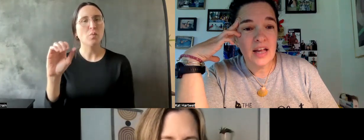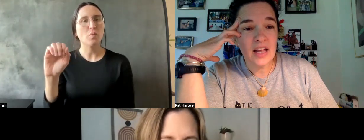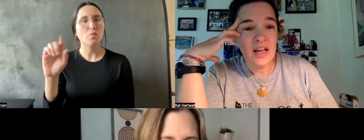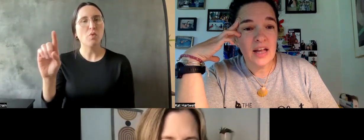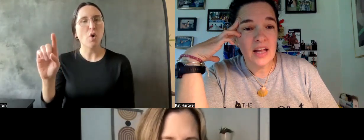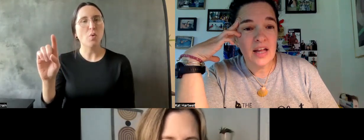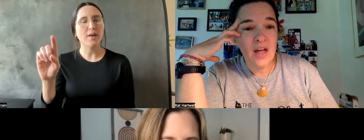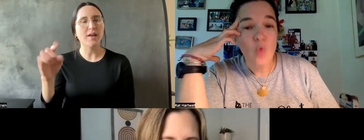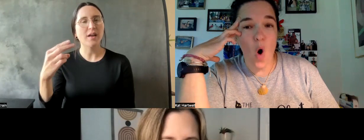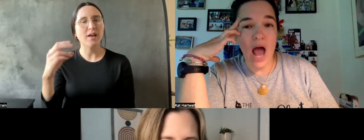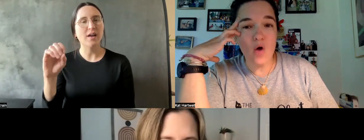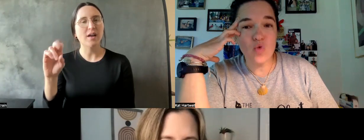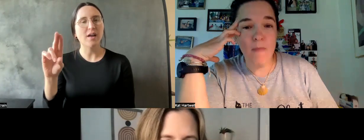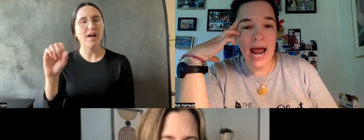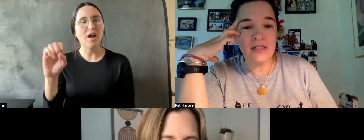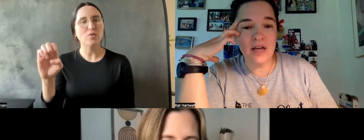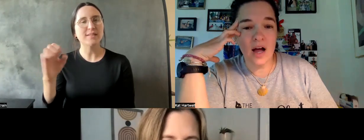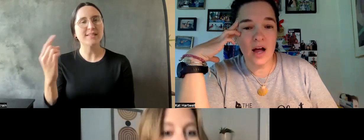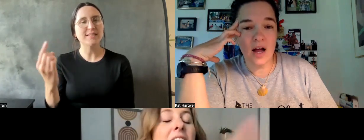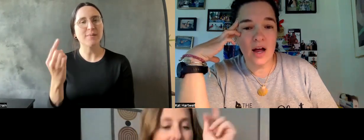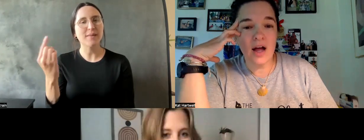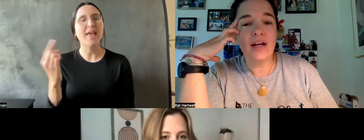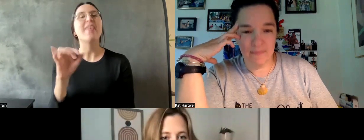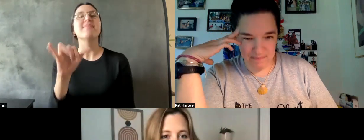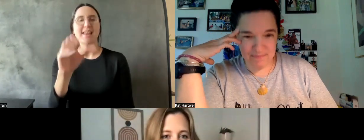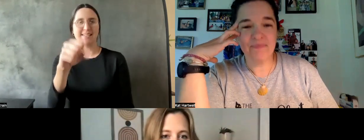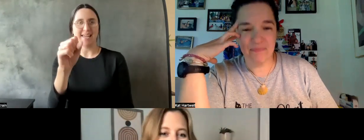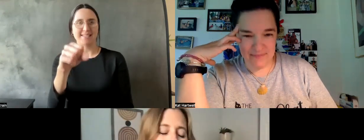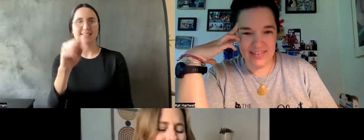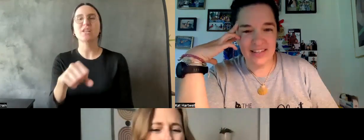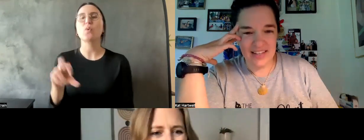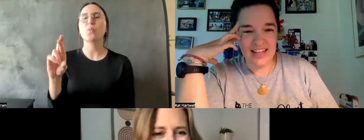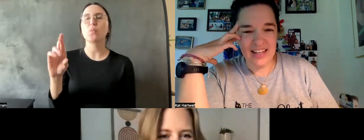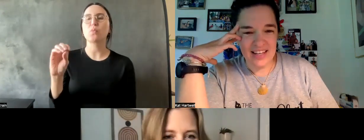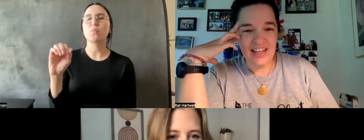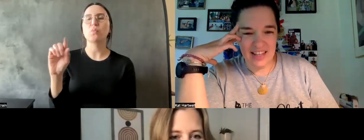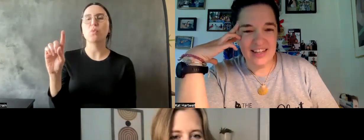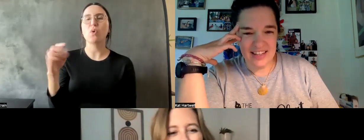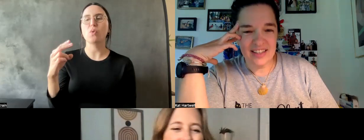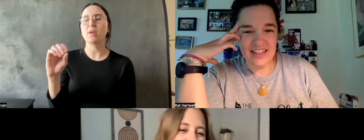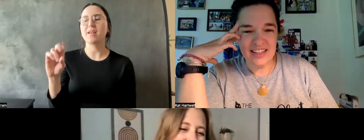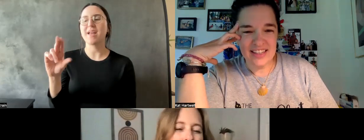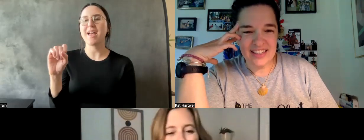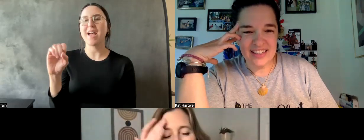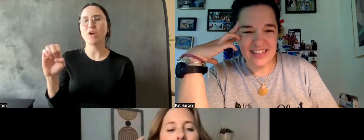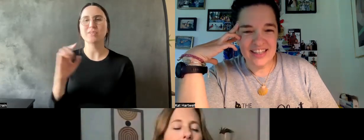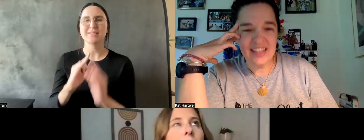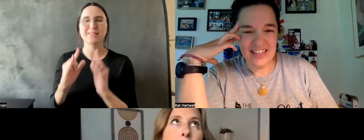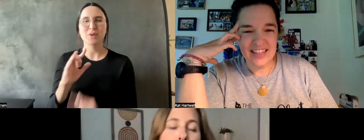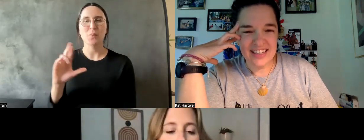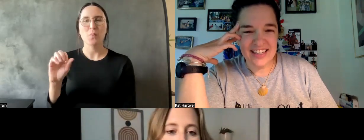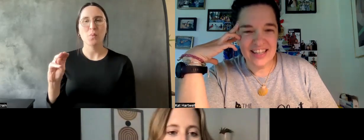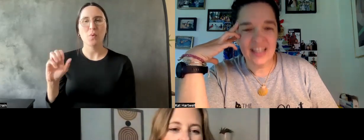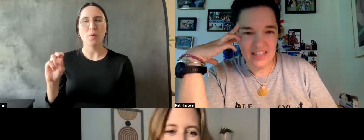With Roadhouse Romance. That's it, Roadhouse Romance. I mean, I watched it, but it's just, for me, it wasn't